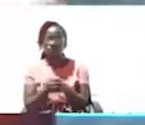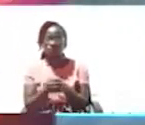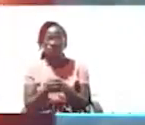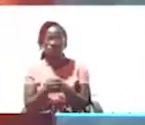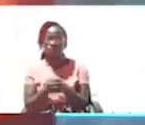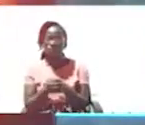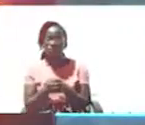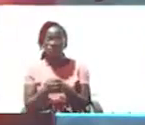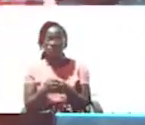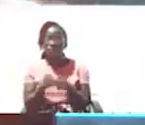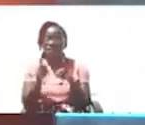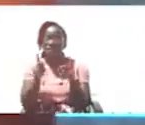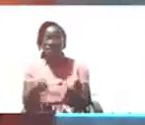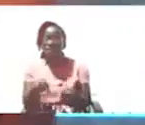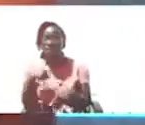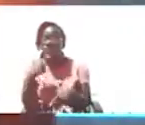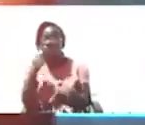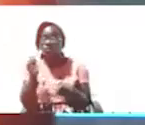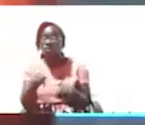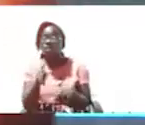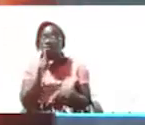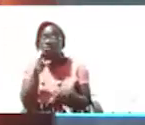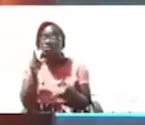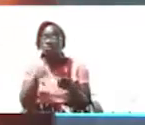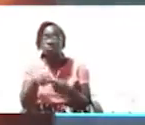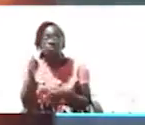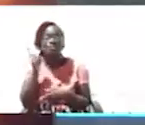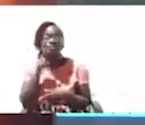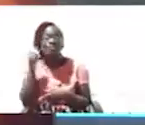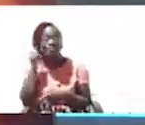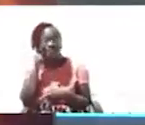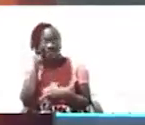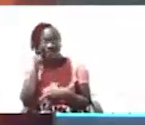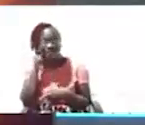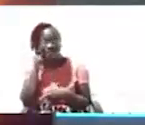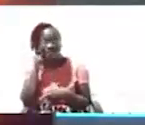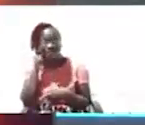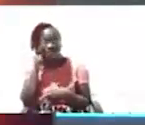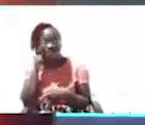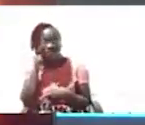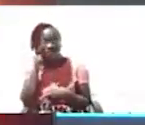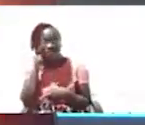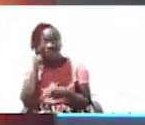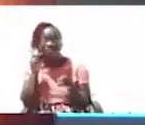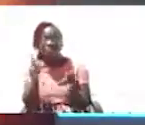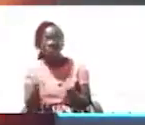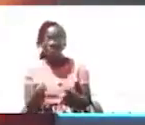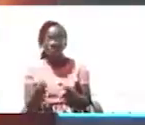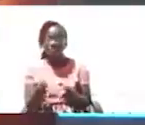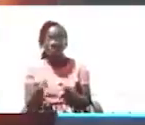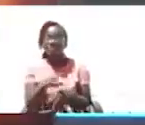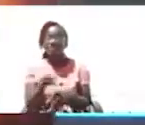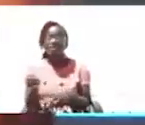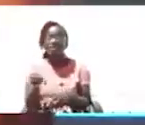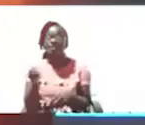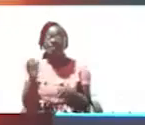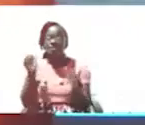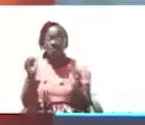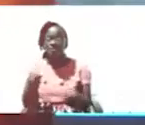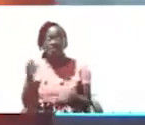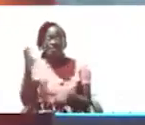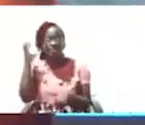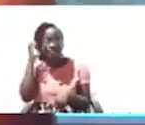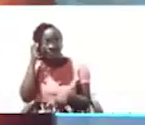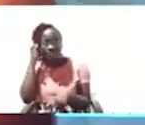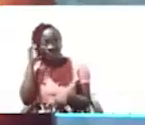The one who could speak to a corpse. Hey! Na otie. For the corpse to hear.